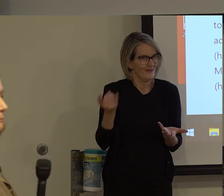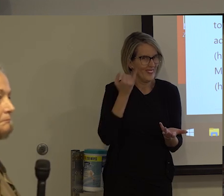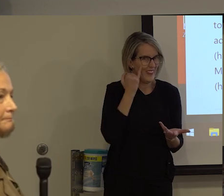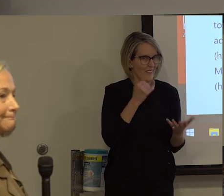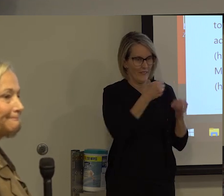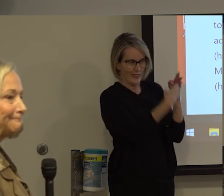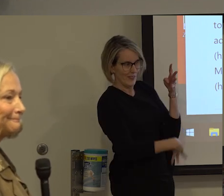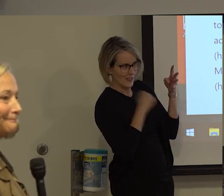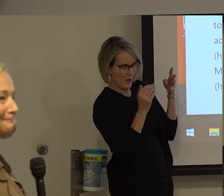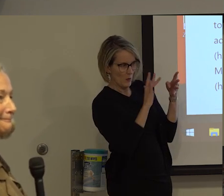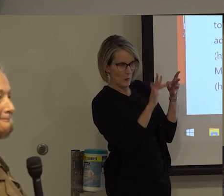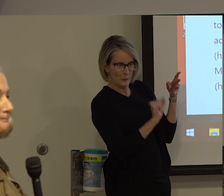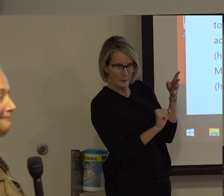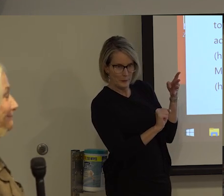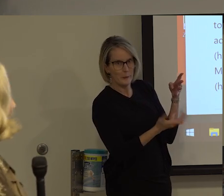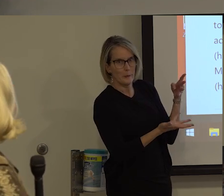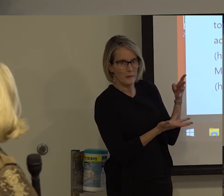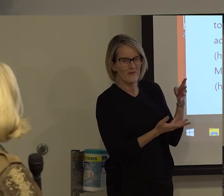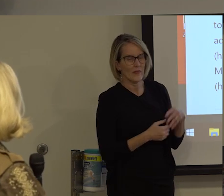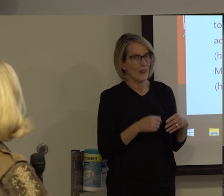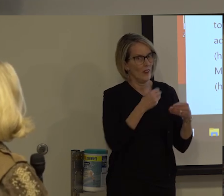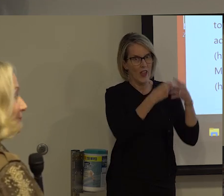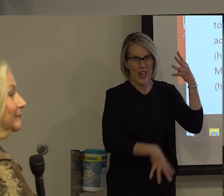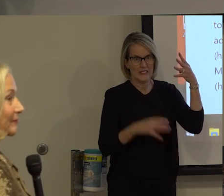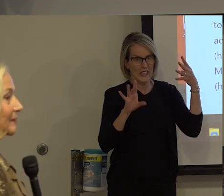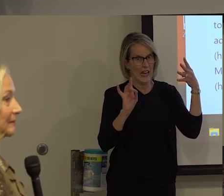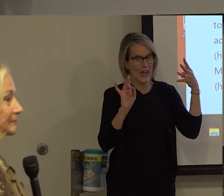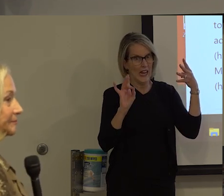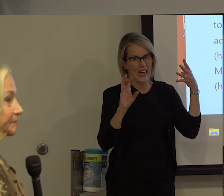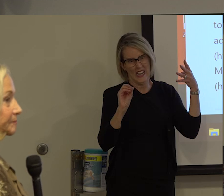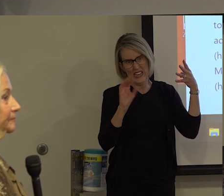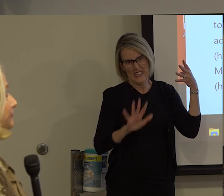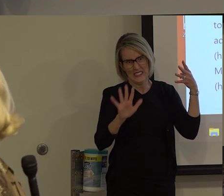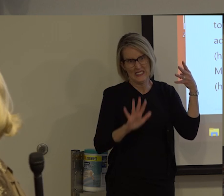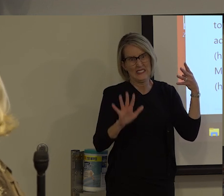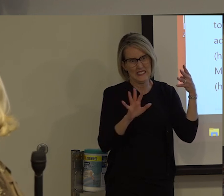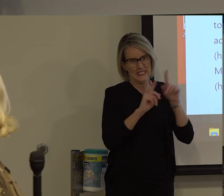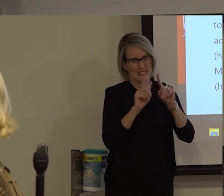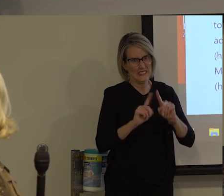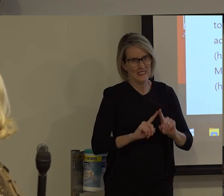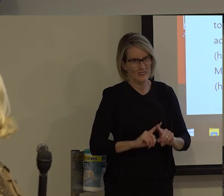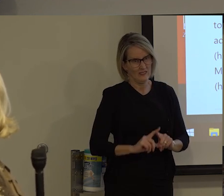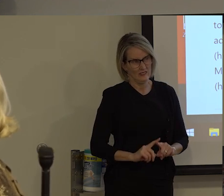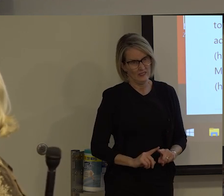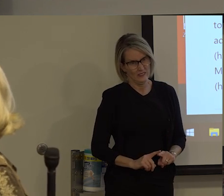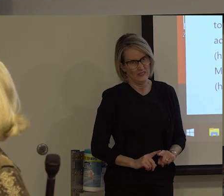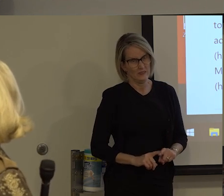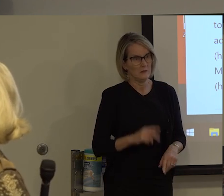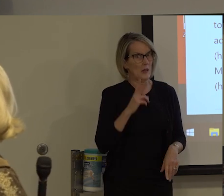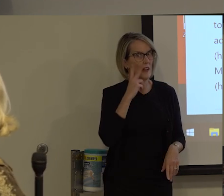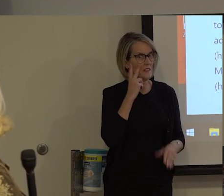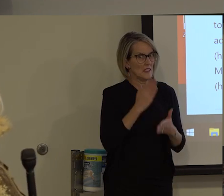within that list. There's something like 80 languages within that translation list. I haven't looked through, and I've seen some